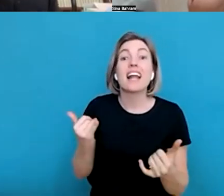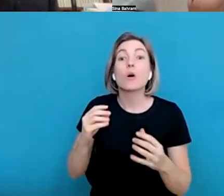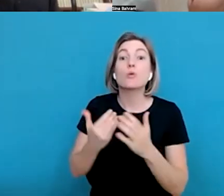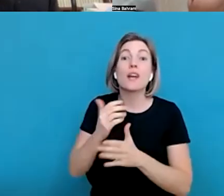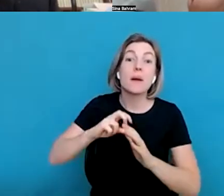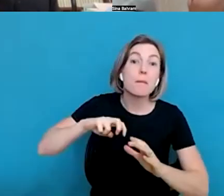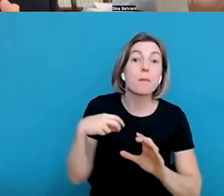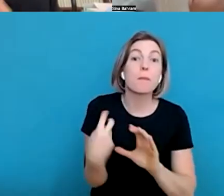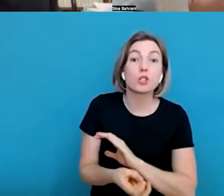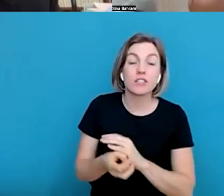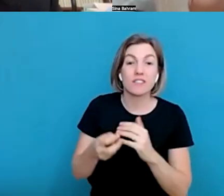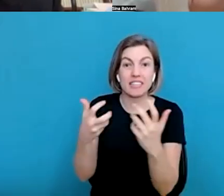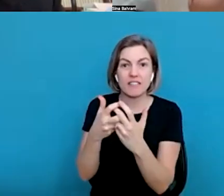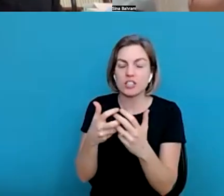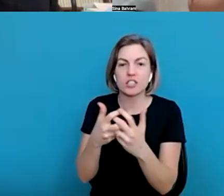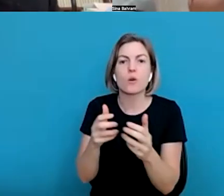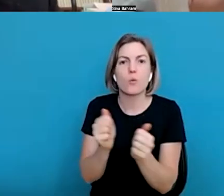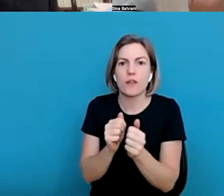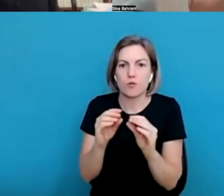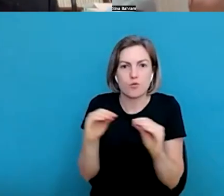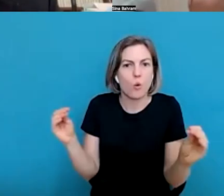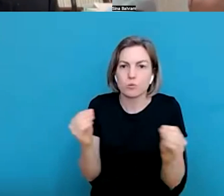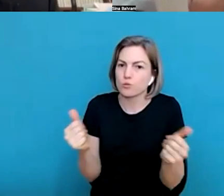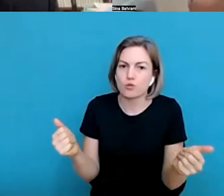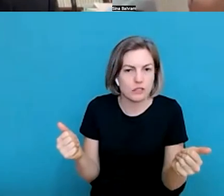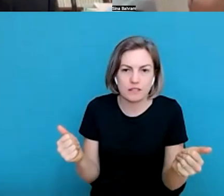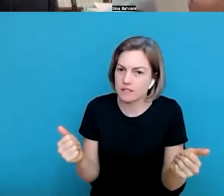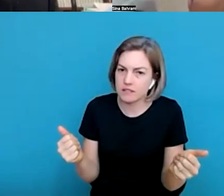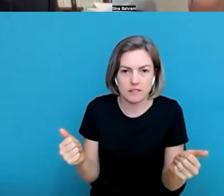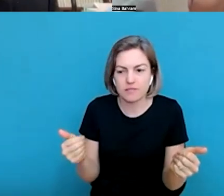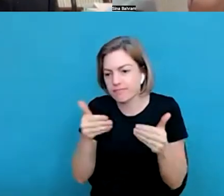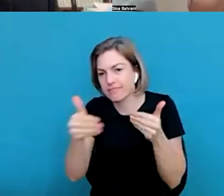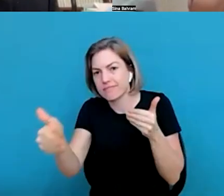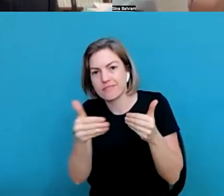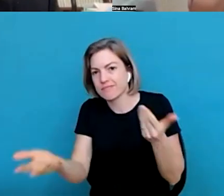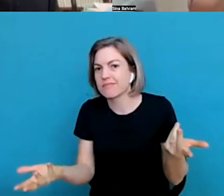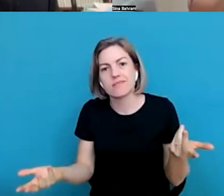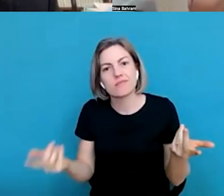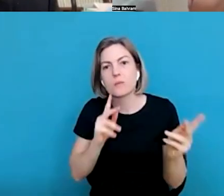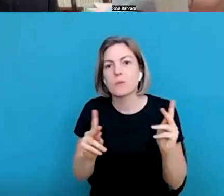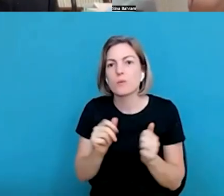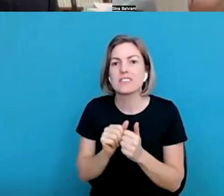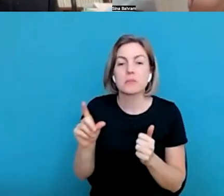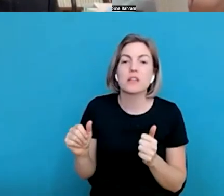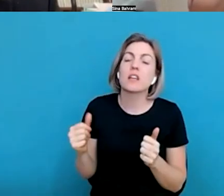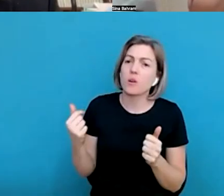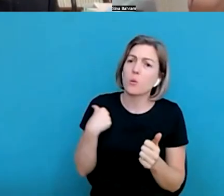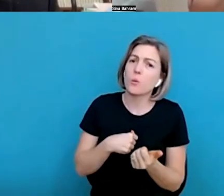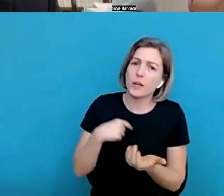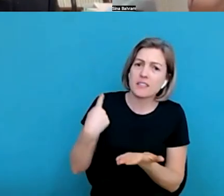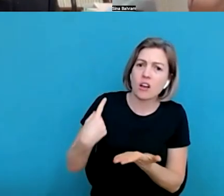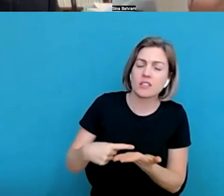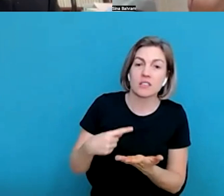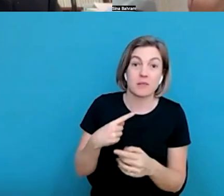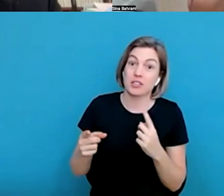appearing with no solutions in sight for many disabilities. And we're talking about them, but they're going to